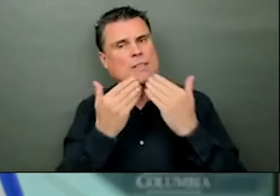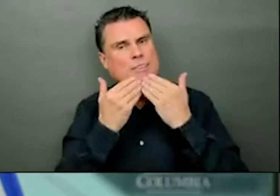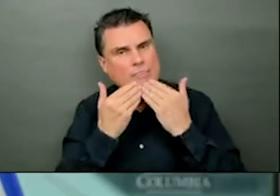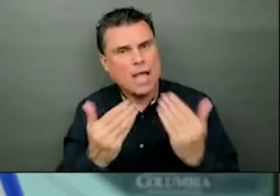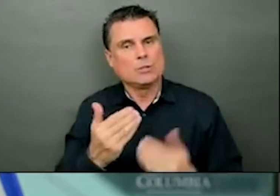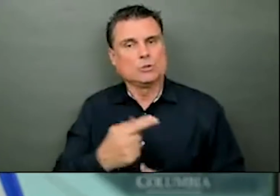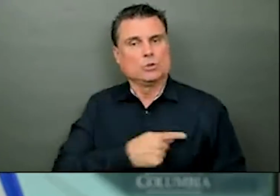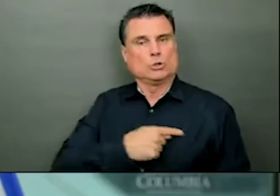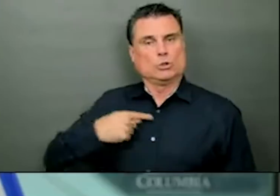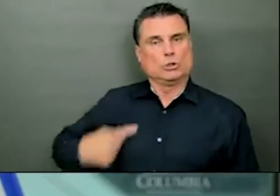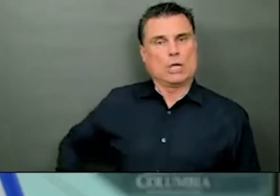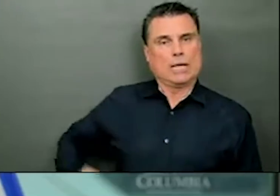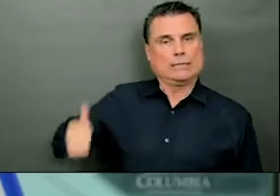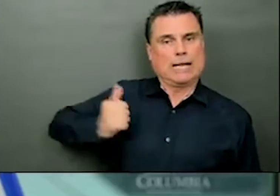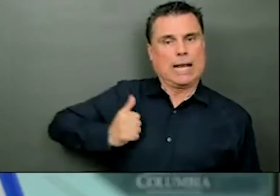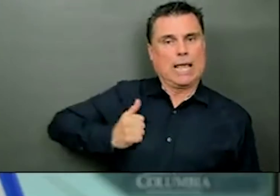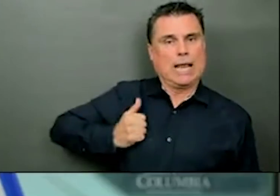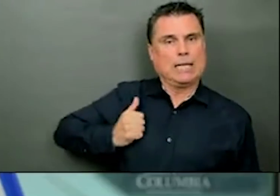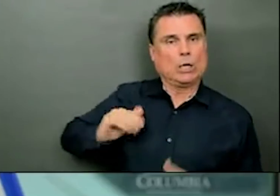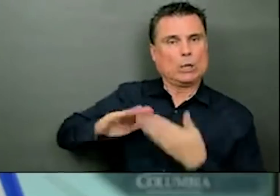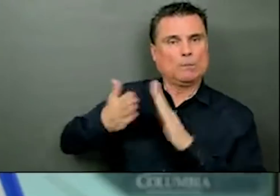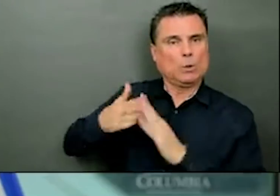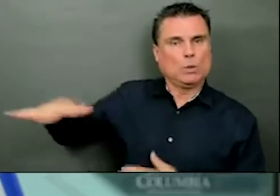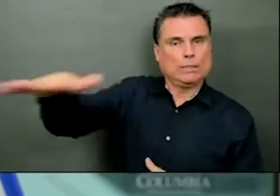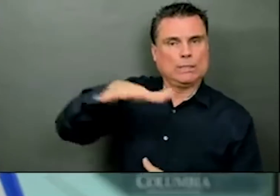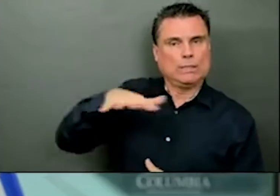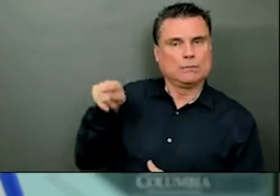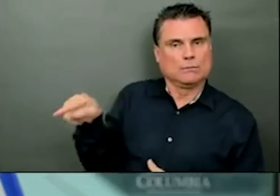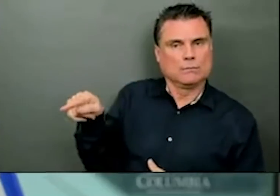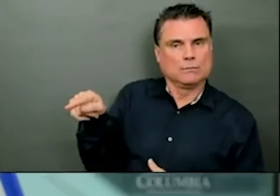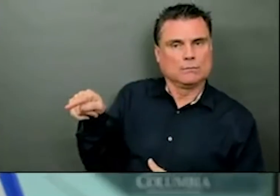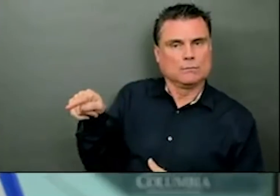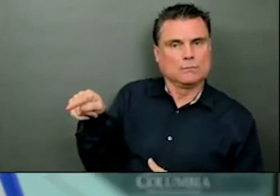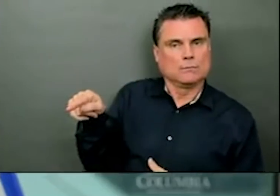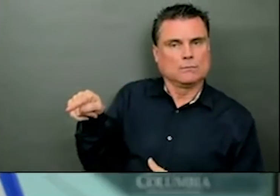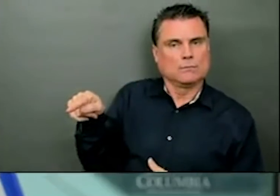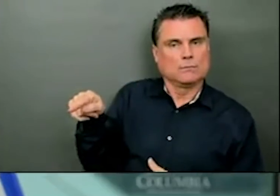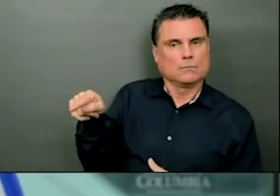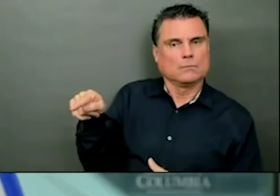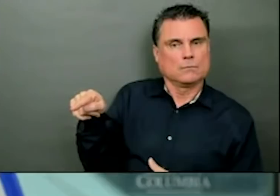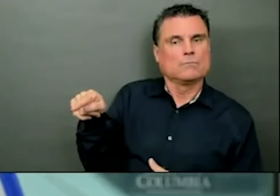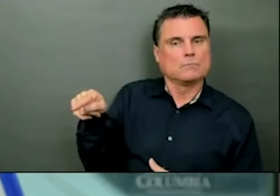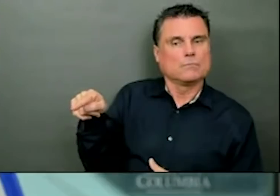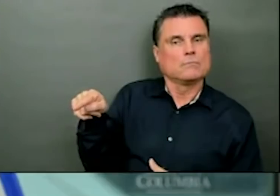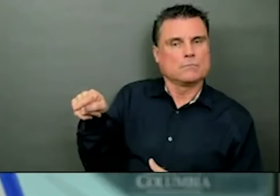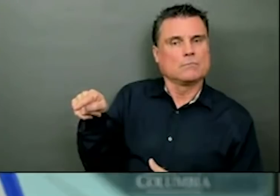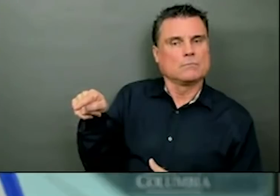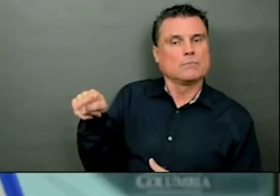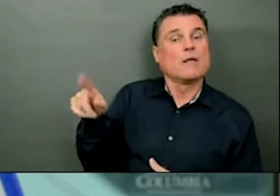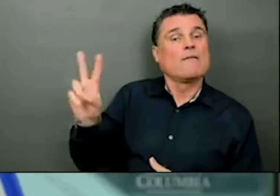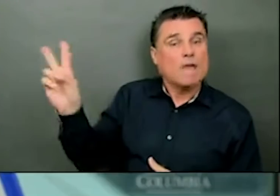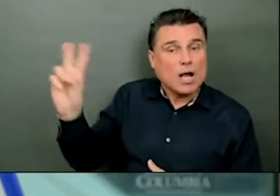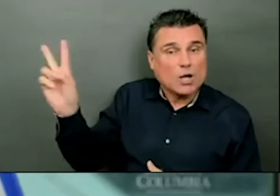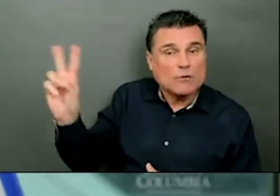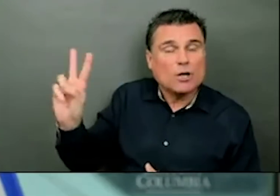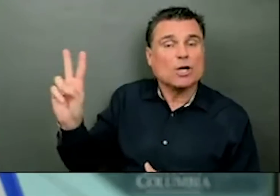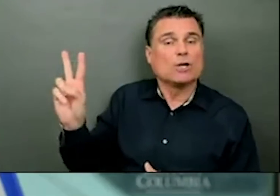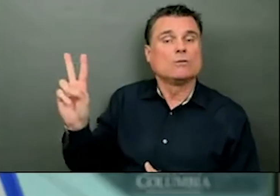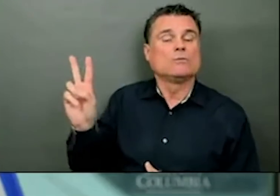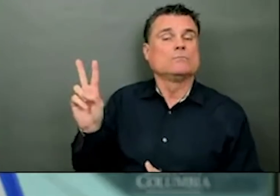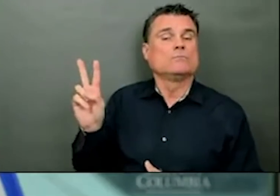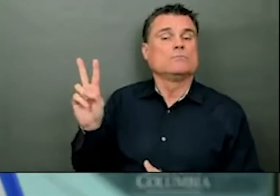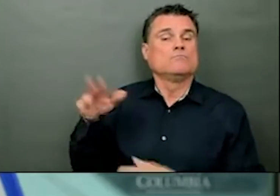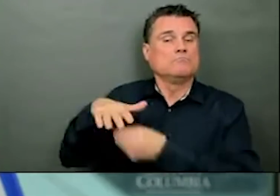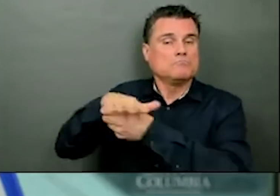in Vancouver, in Greater Vancouver, in Richmond, and all of the communities across BC, the Vietnamese community, Canadian community, and many